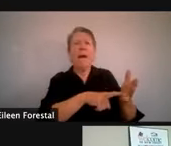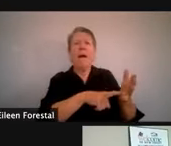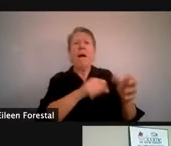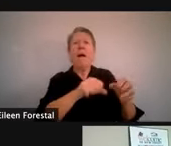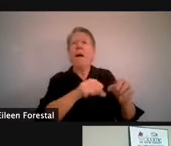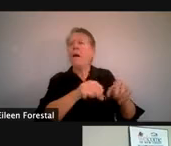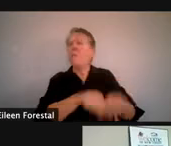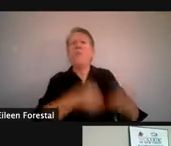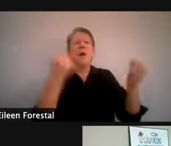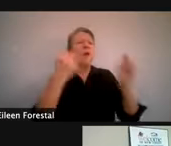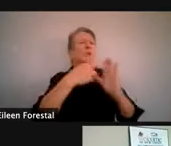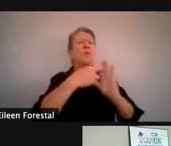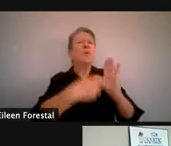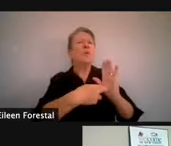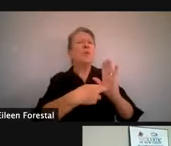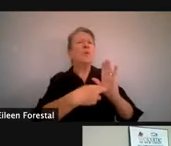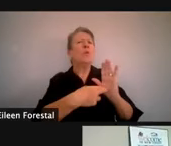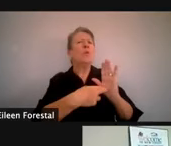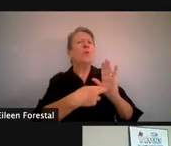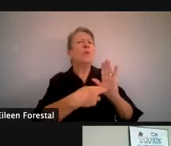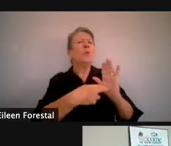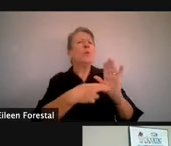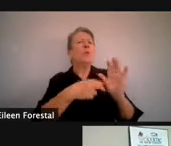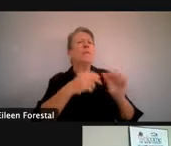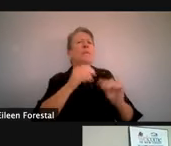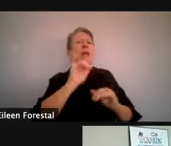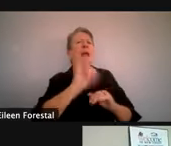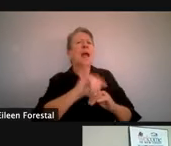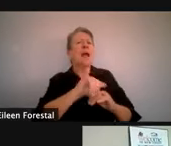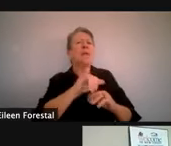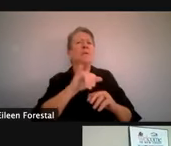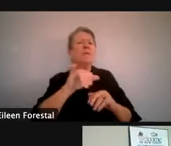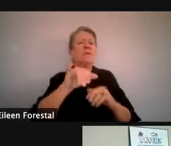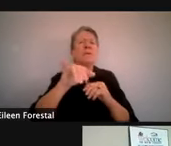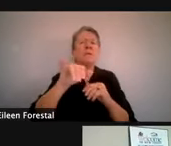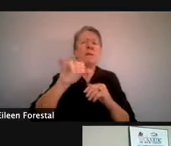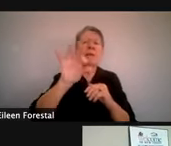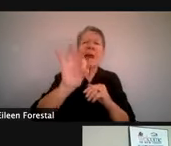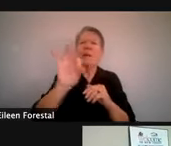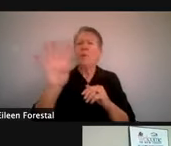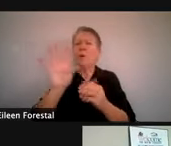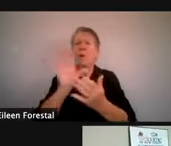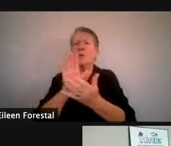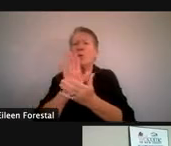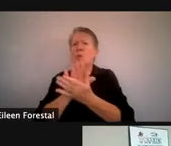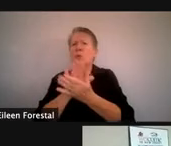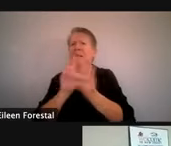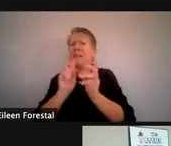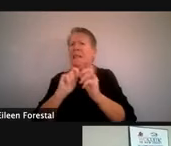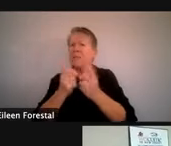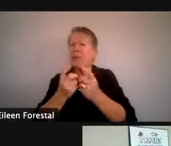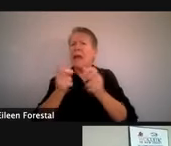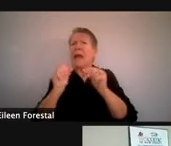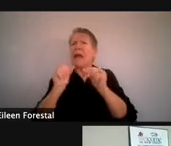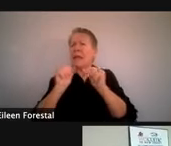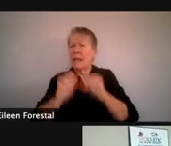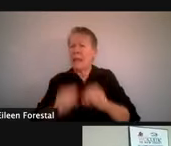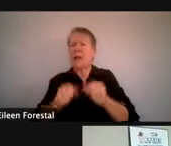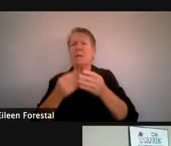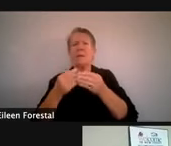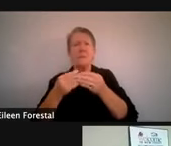those 94 districts, I would say apparently have been able to solve the riddle on social